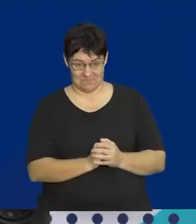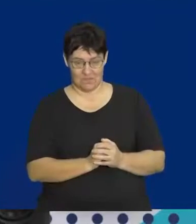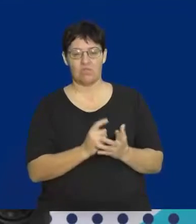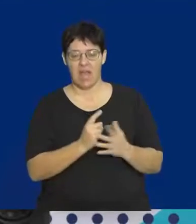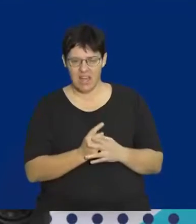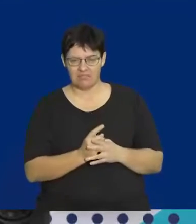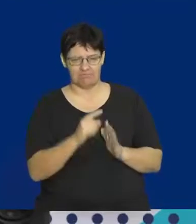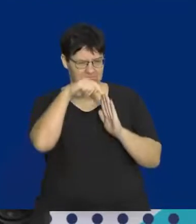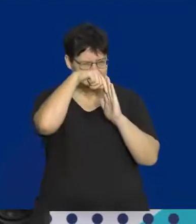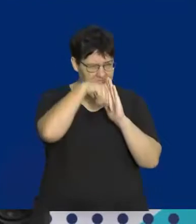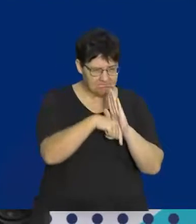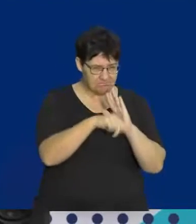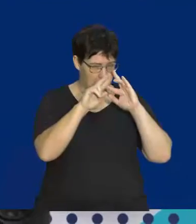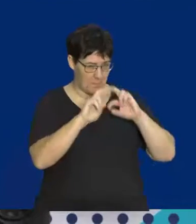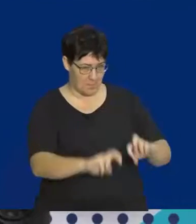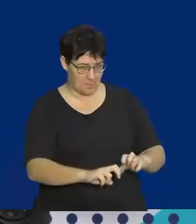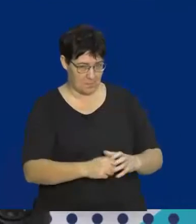some nitty-gritty.